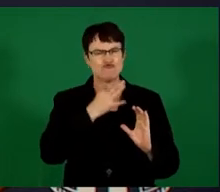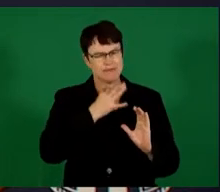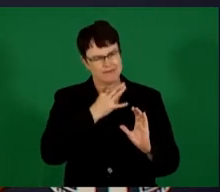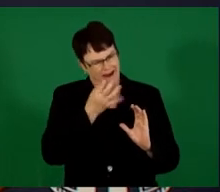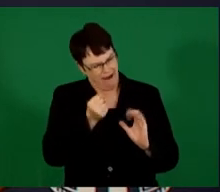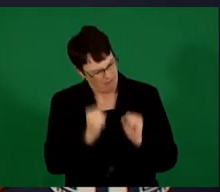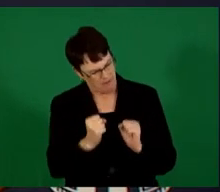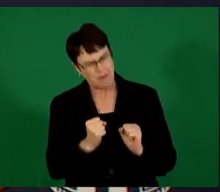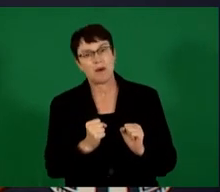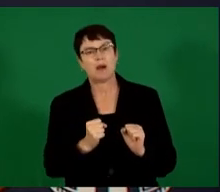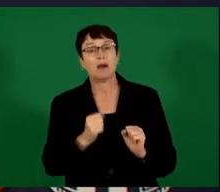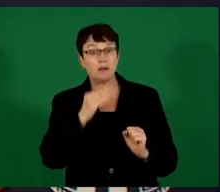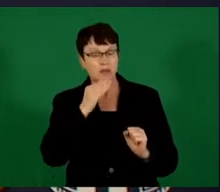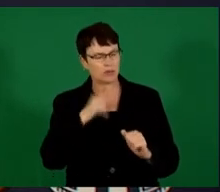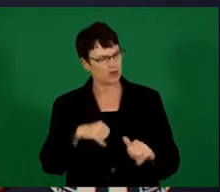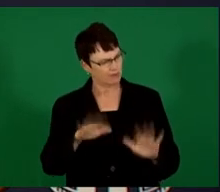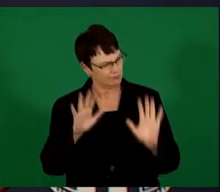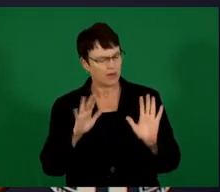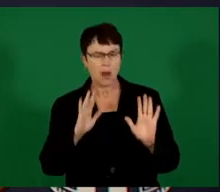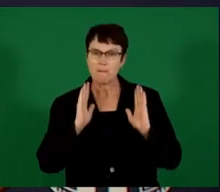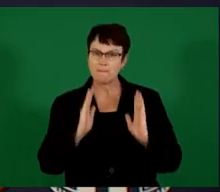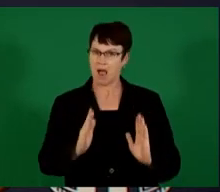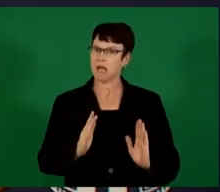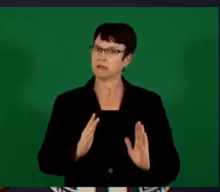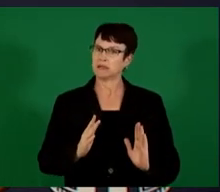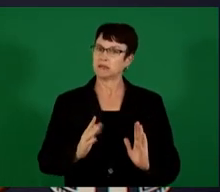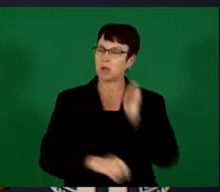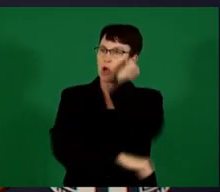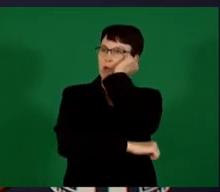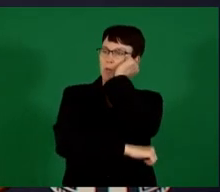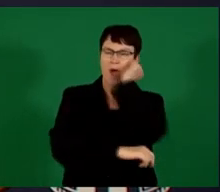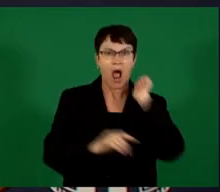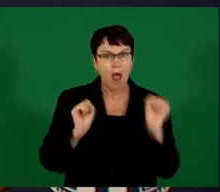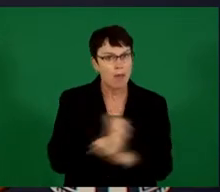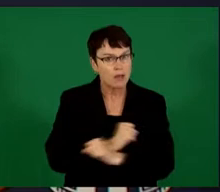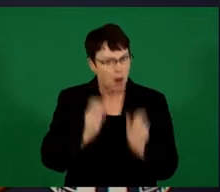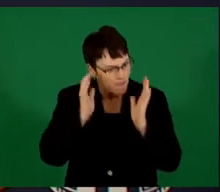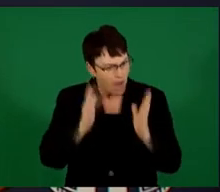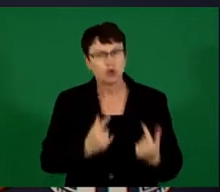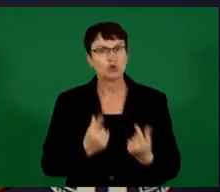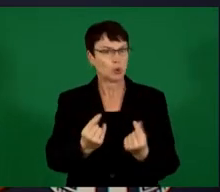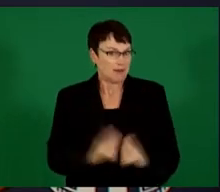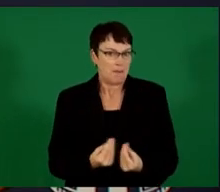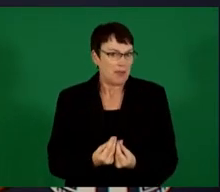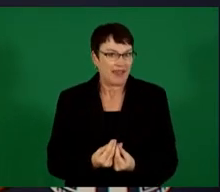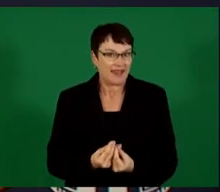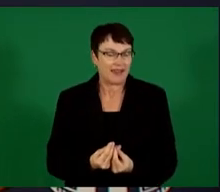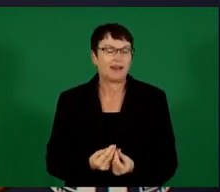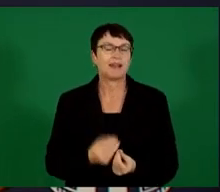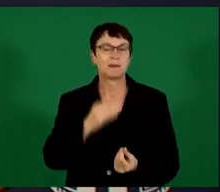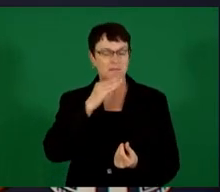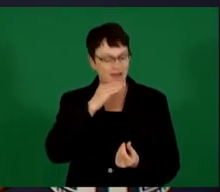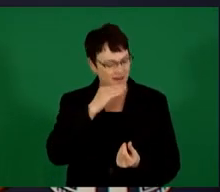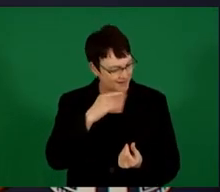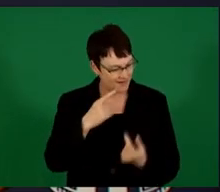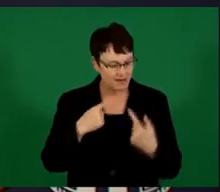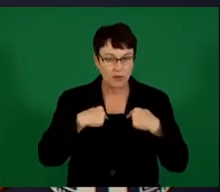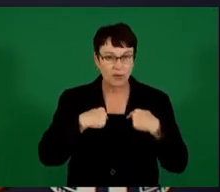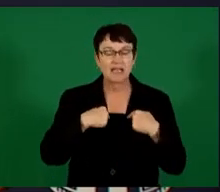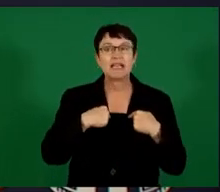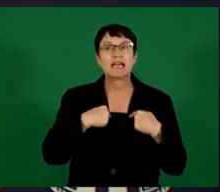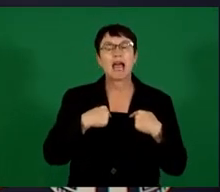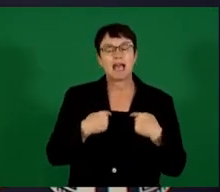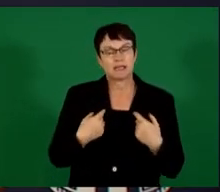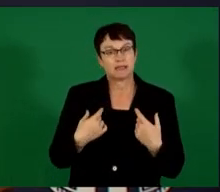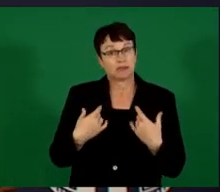the upside, doing nothing was not an option. And that is why on the table there was both 25